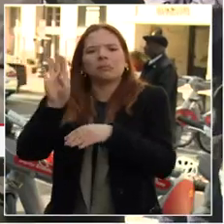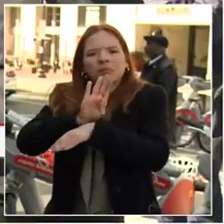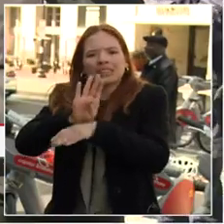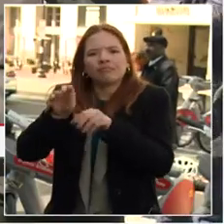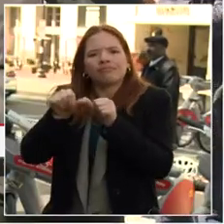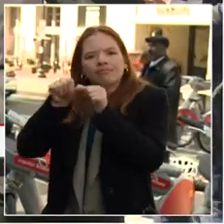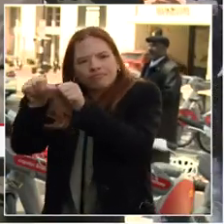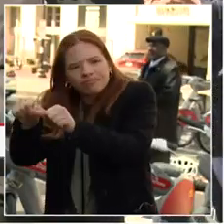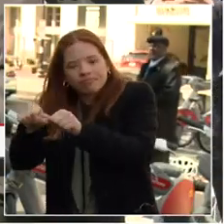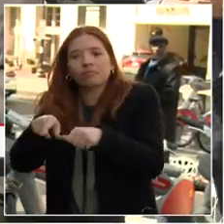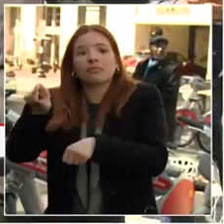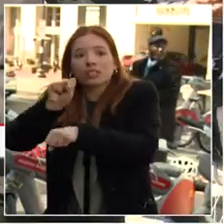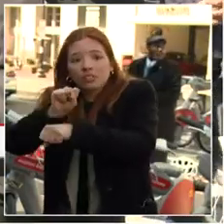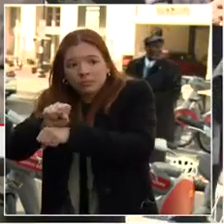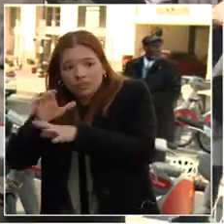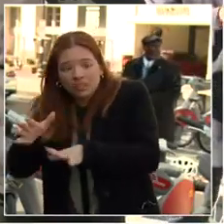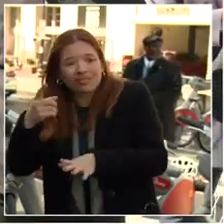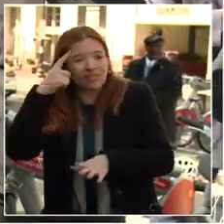100 people.